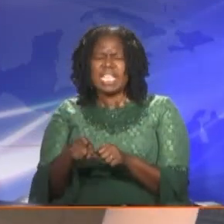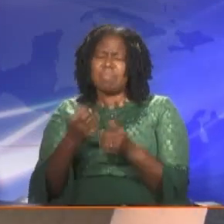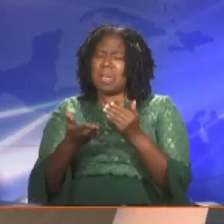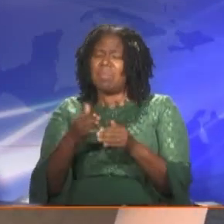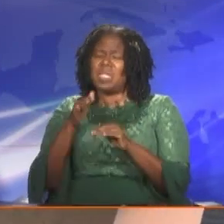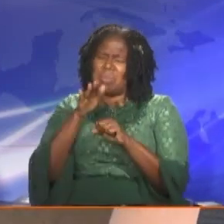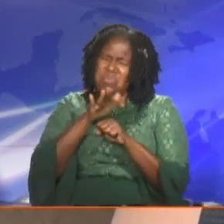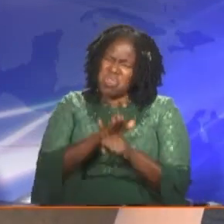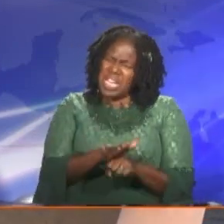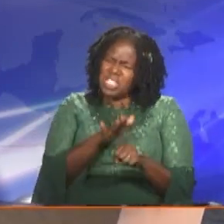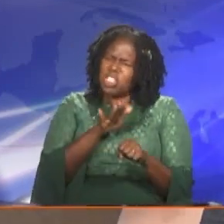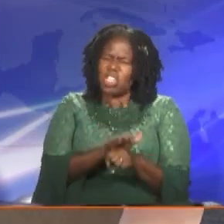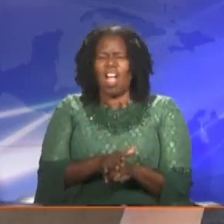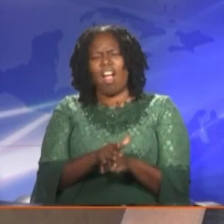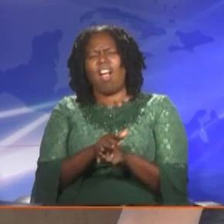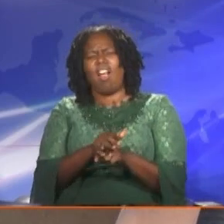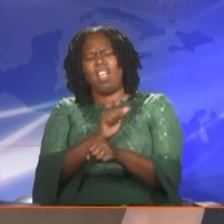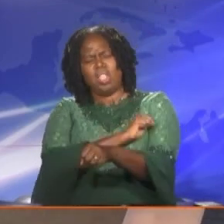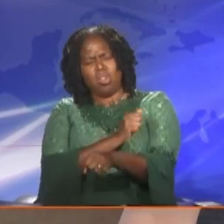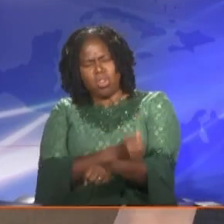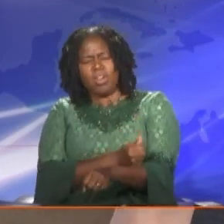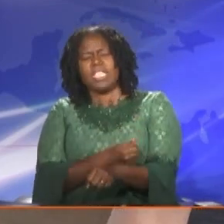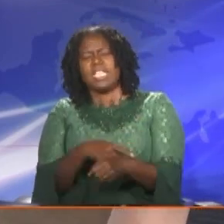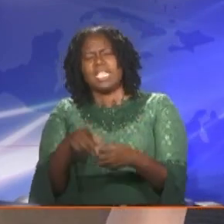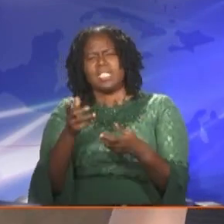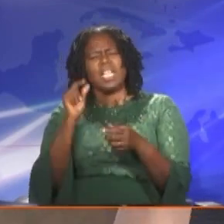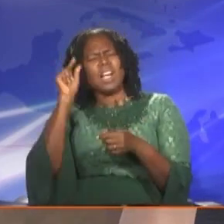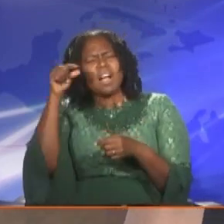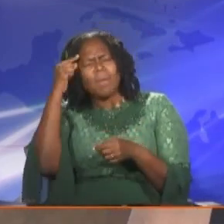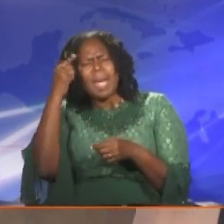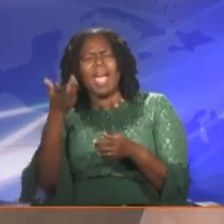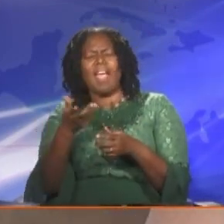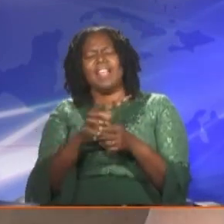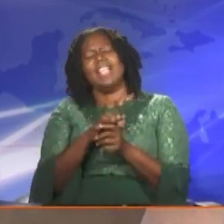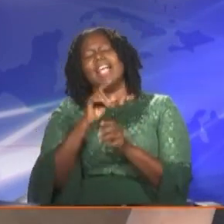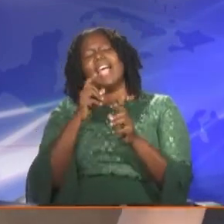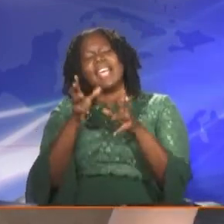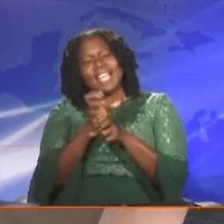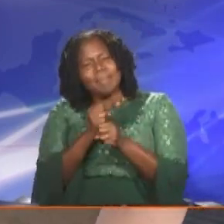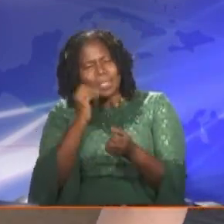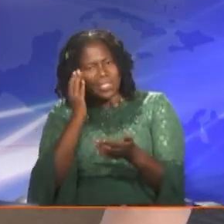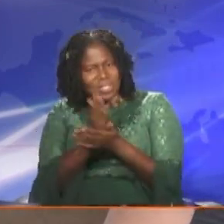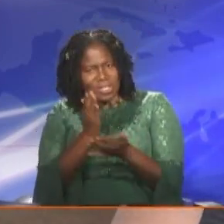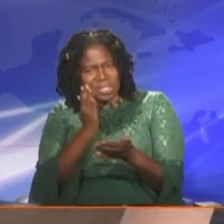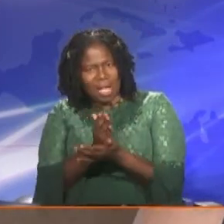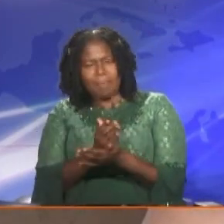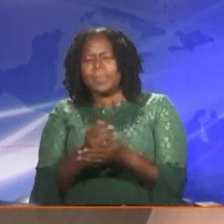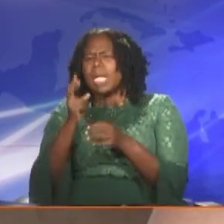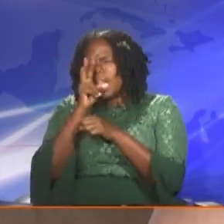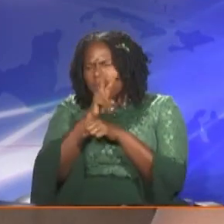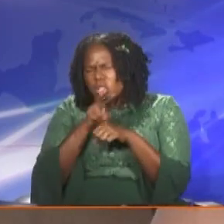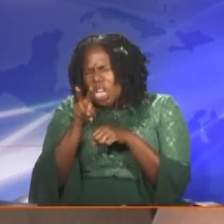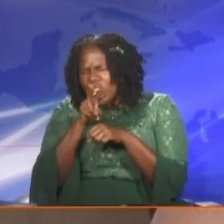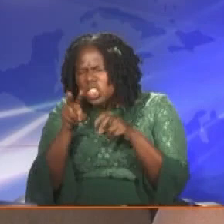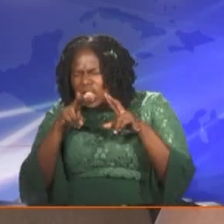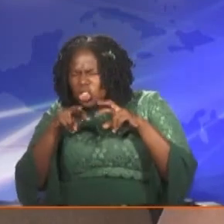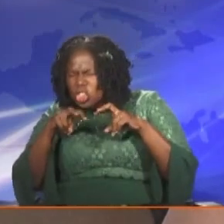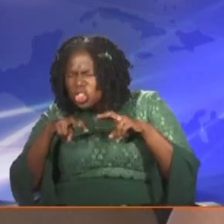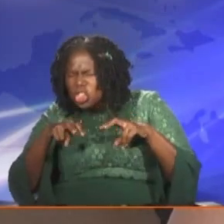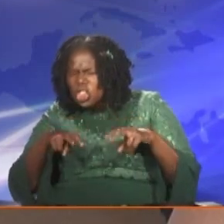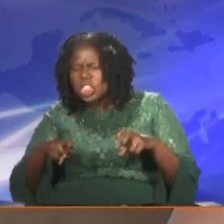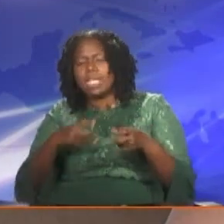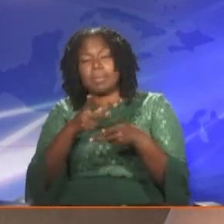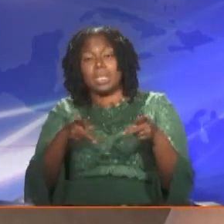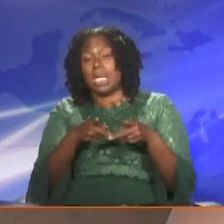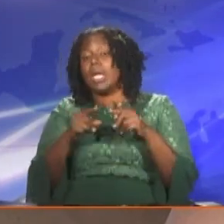the authorities to do what they're supposed to do, to check up on places like groceries,